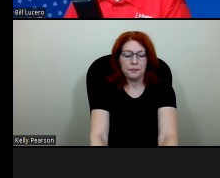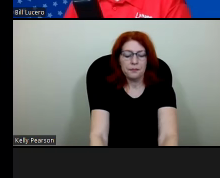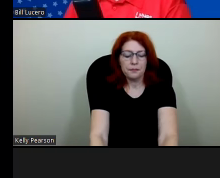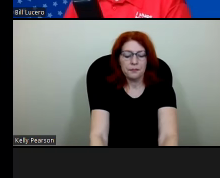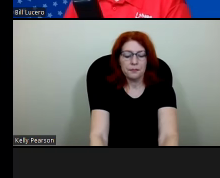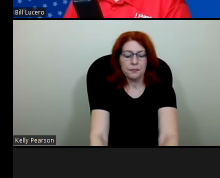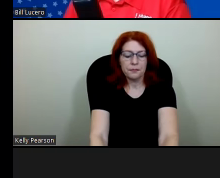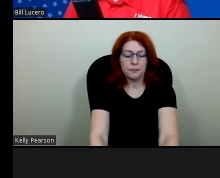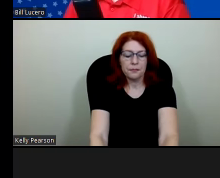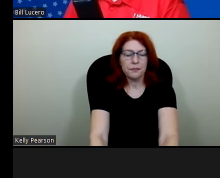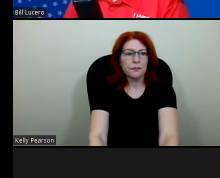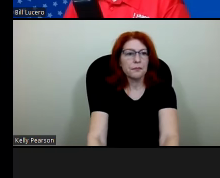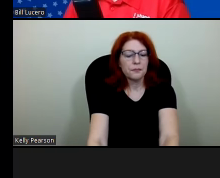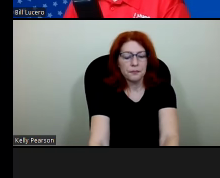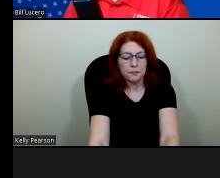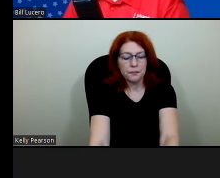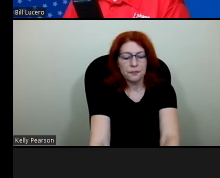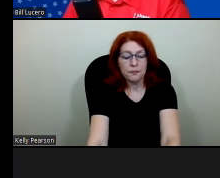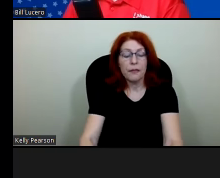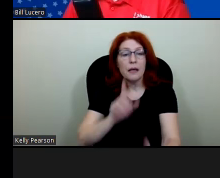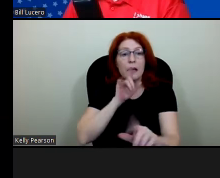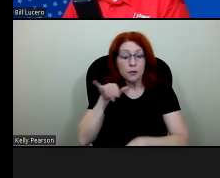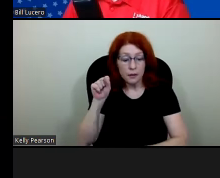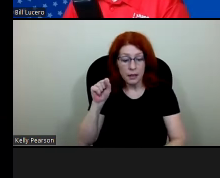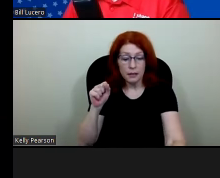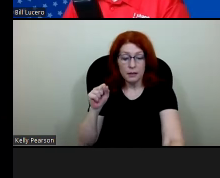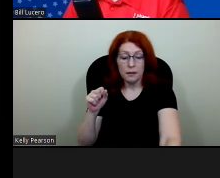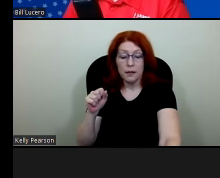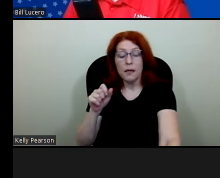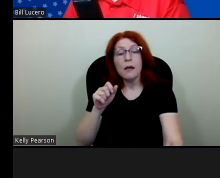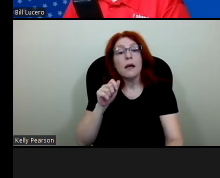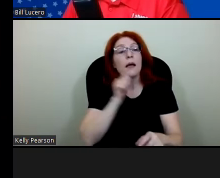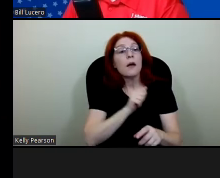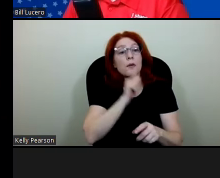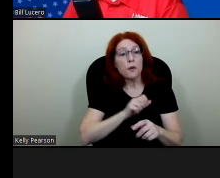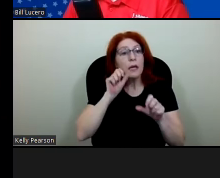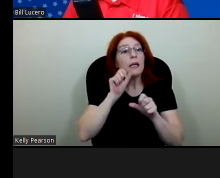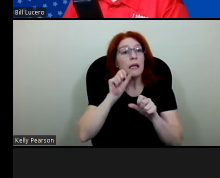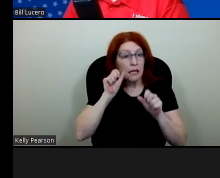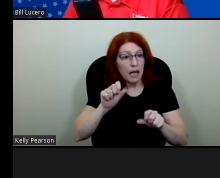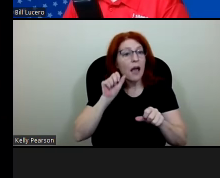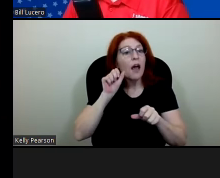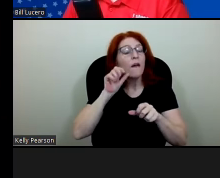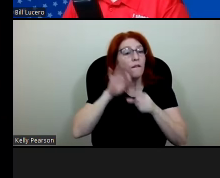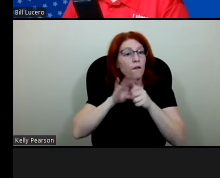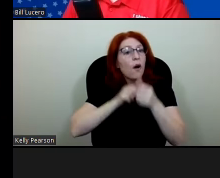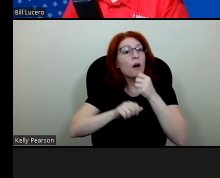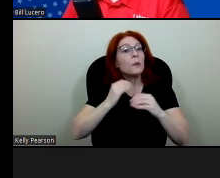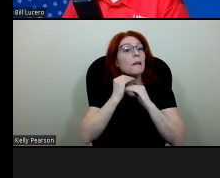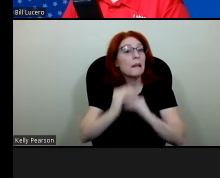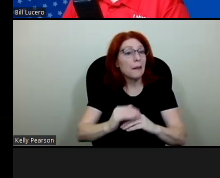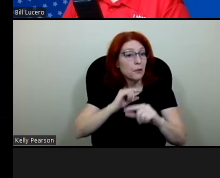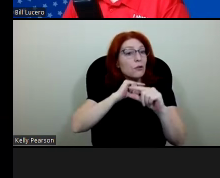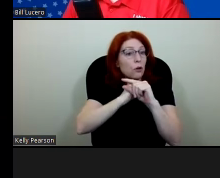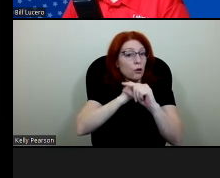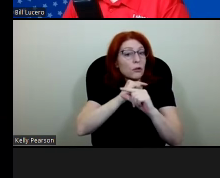So The what is answer yes? Yes. In Arizona, you can vote under limited guardianship. So if